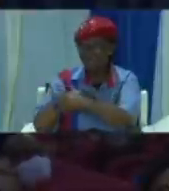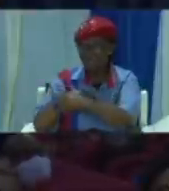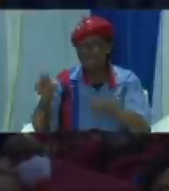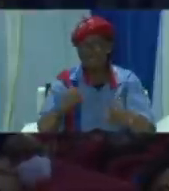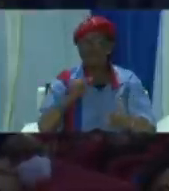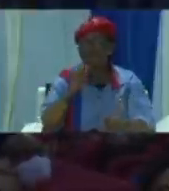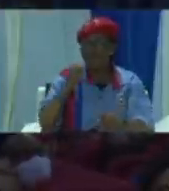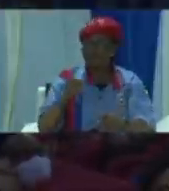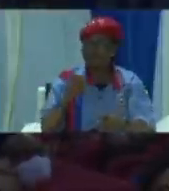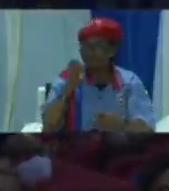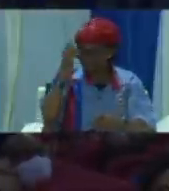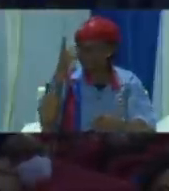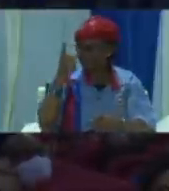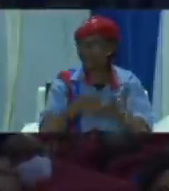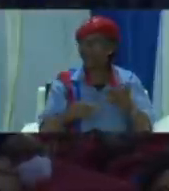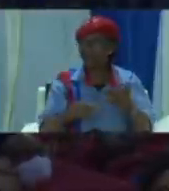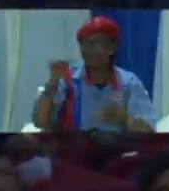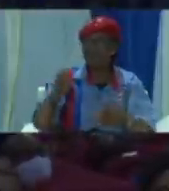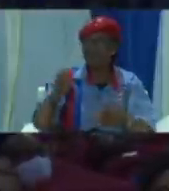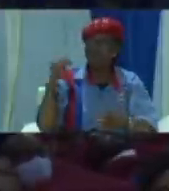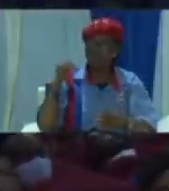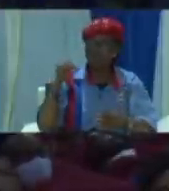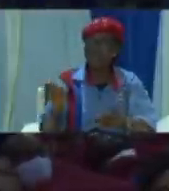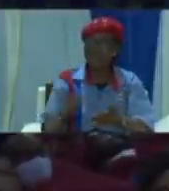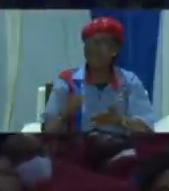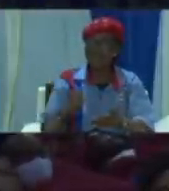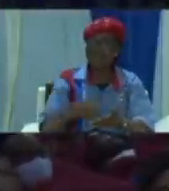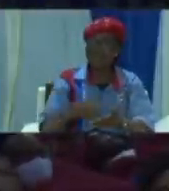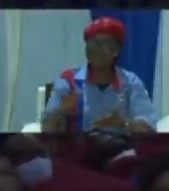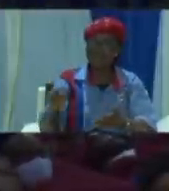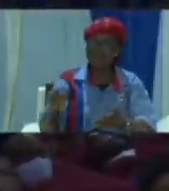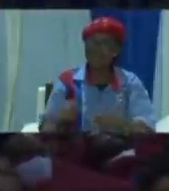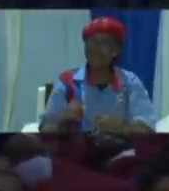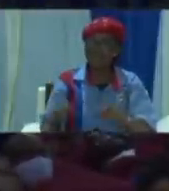saying. But I was thrilled to my